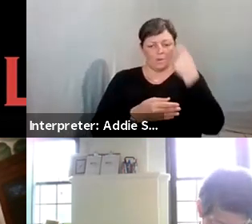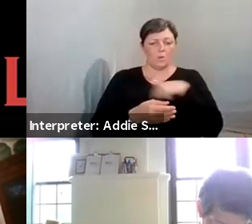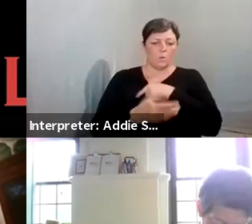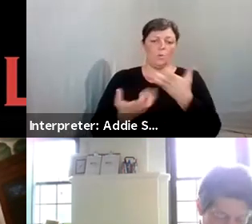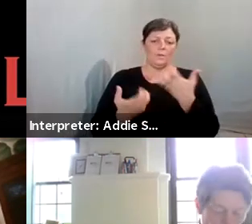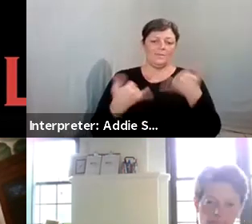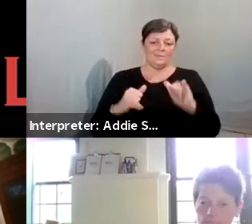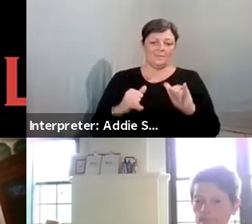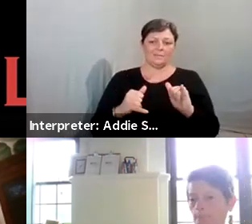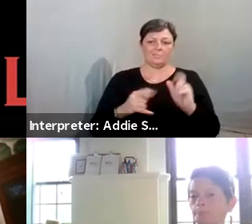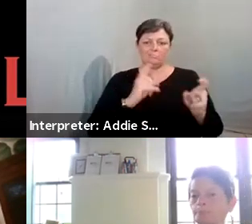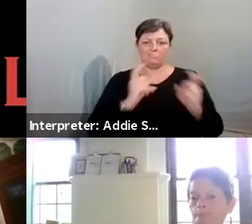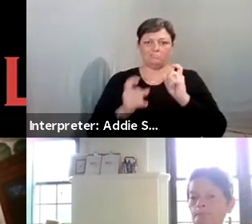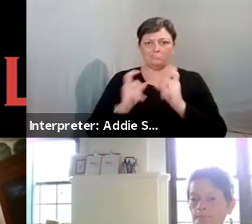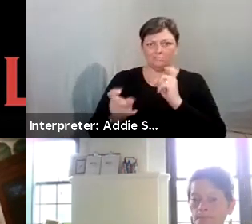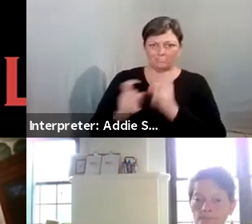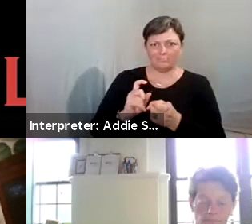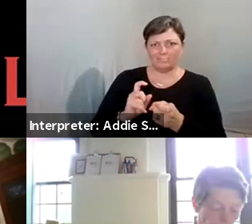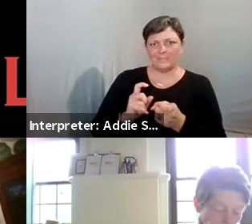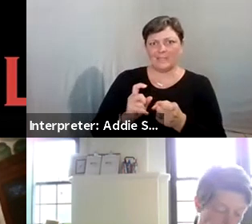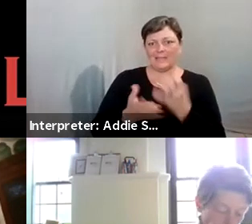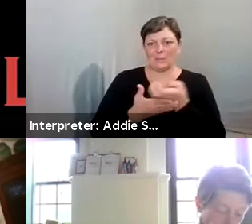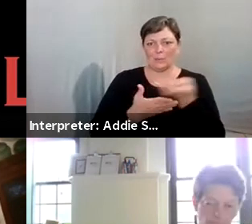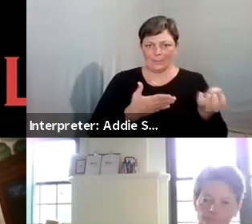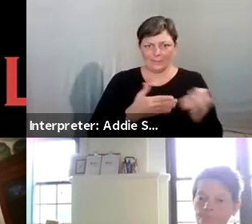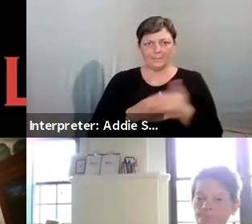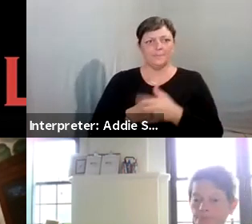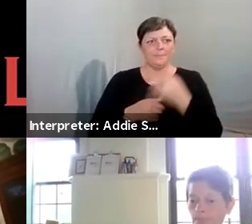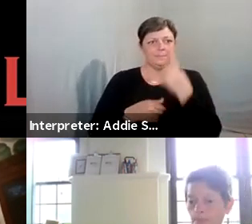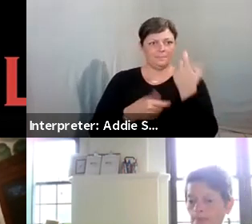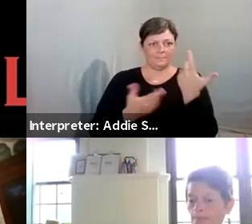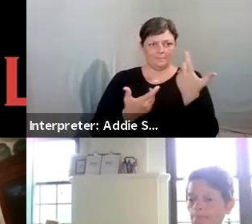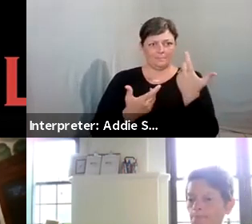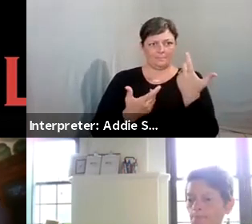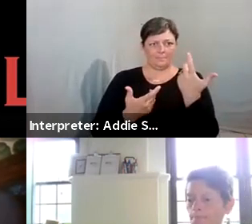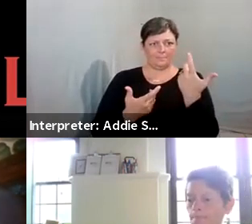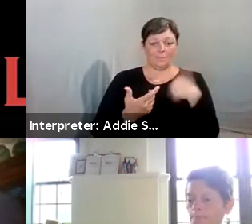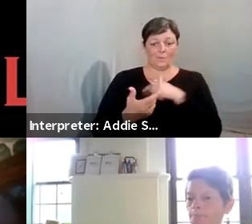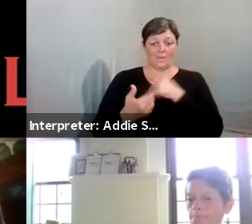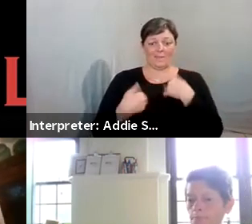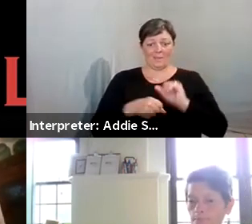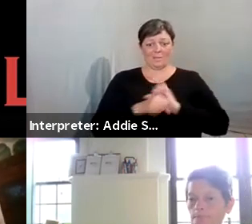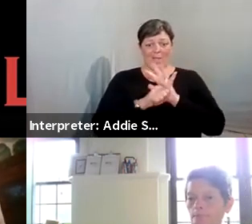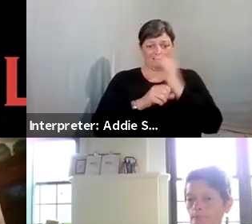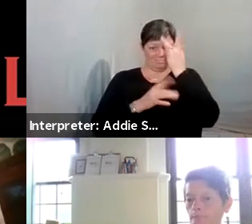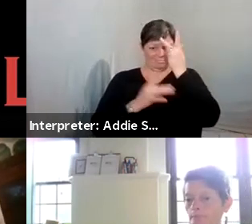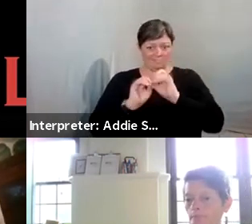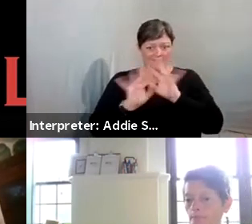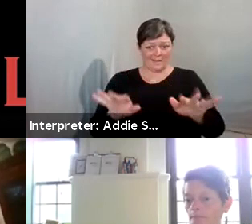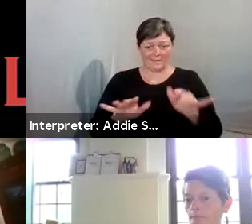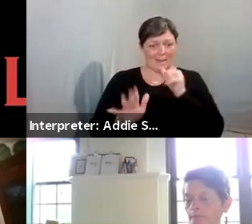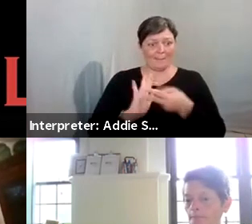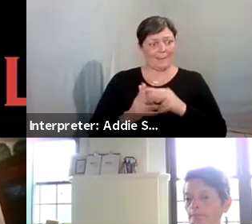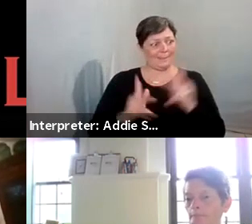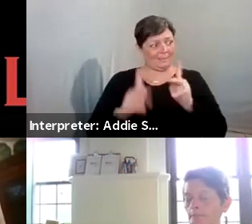be able to lend out the equipment, because, you know, just because we're having a pandemic doesn't mean that people haven't come up with